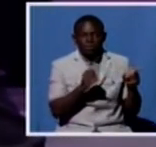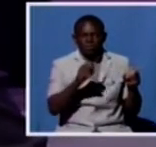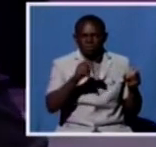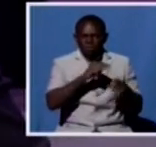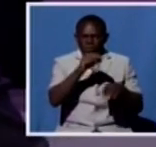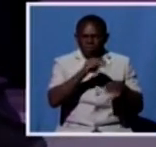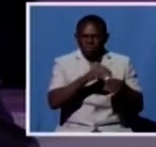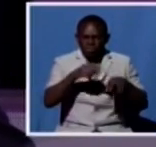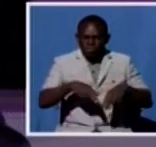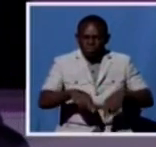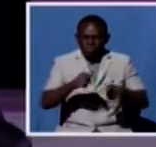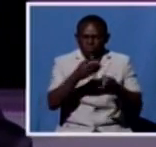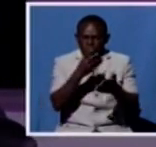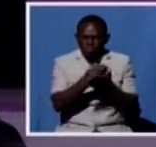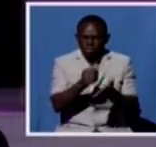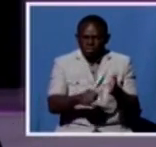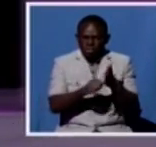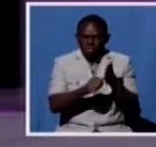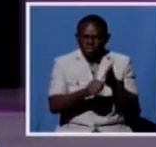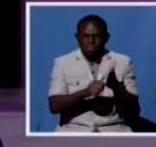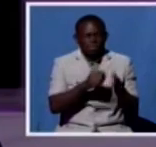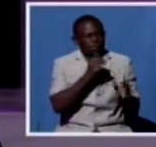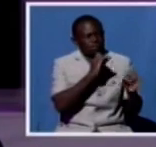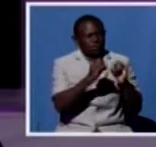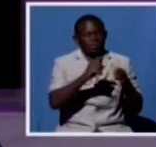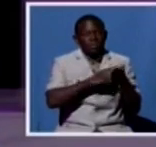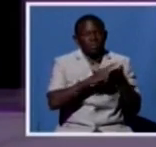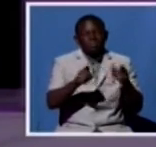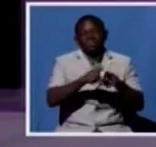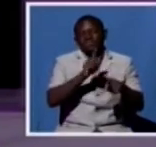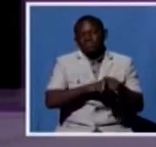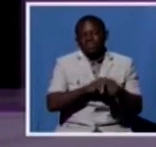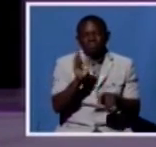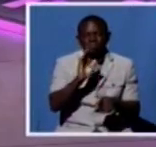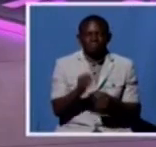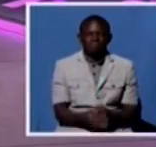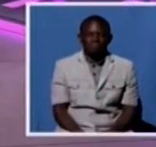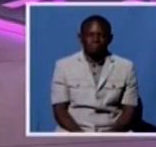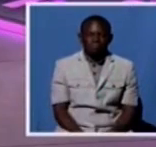for the National Road Fund Agency, Mr. Wallece Mumba. We'll be back next week sometime. Pleasant viewing.